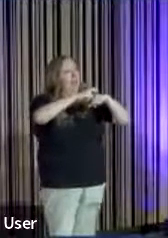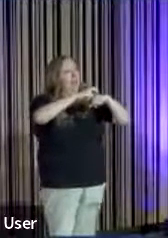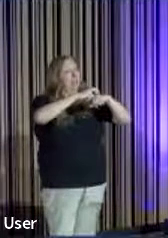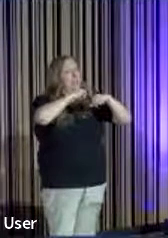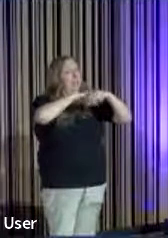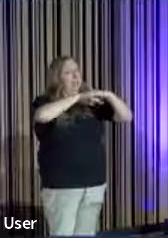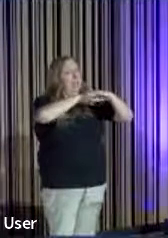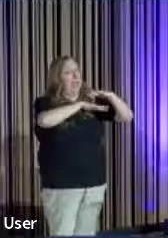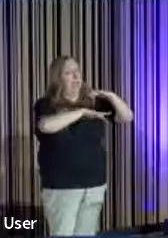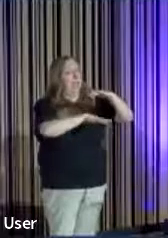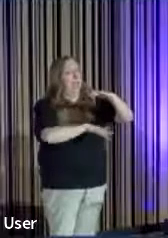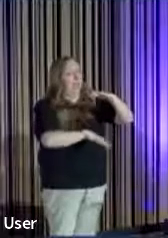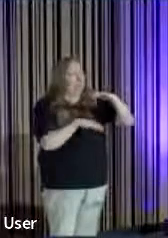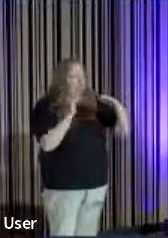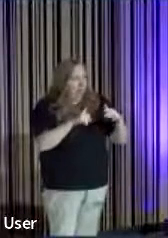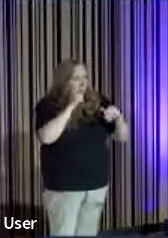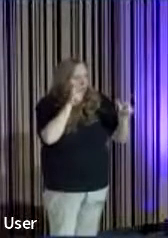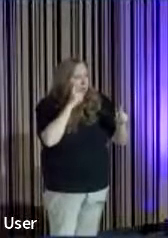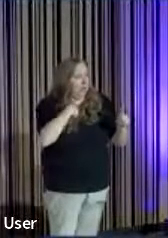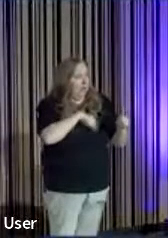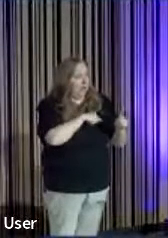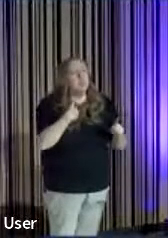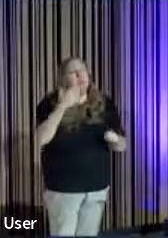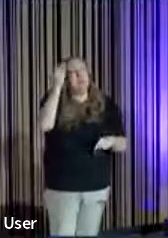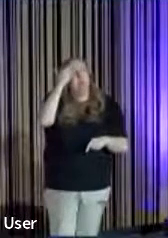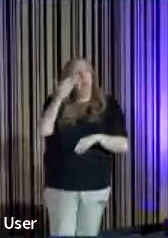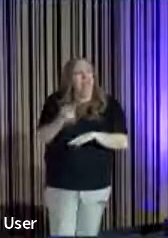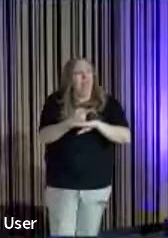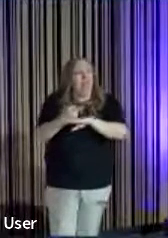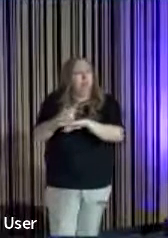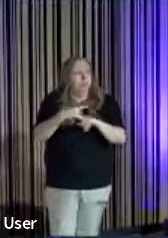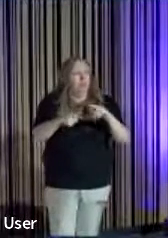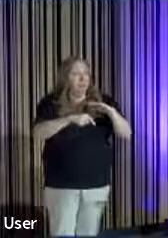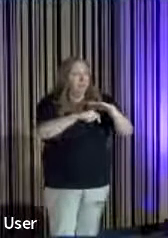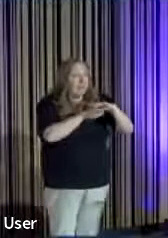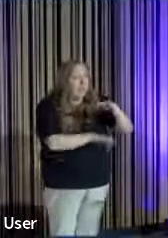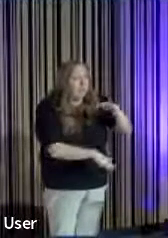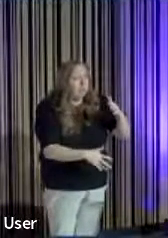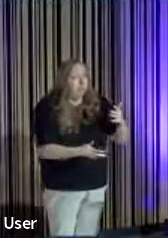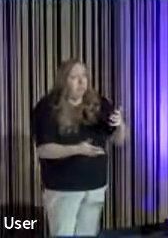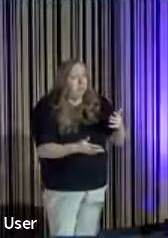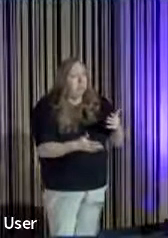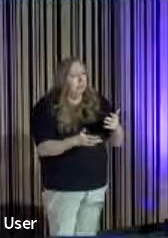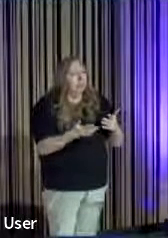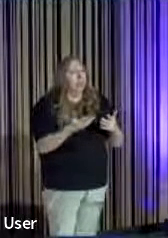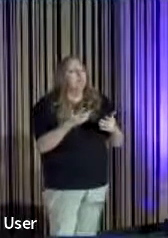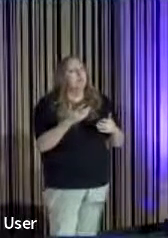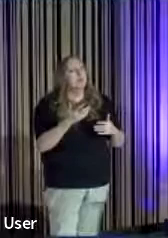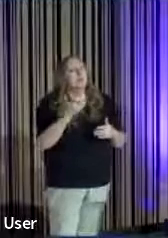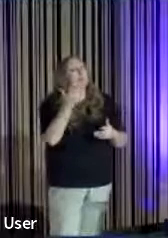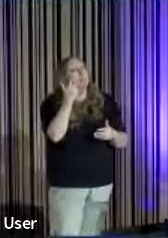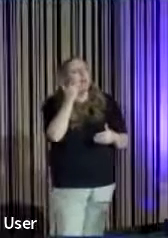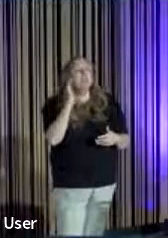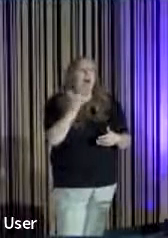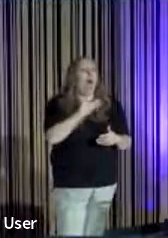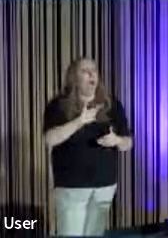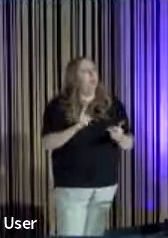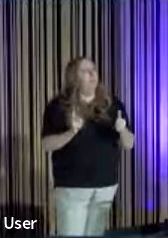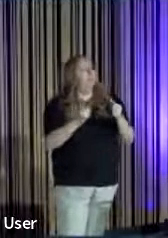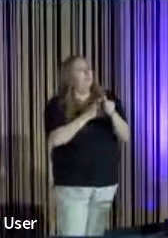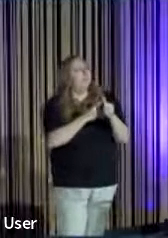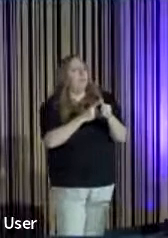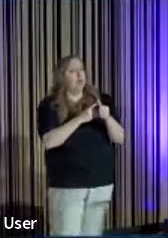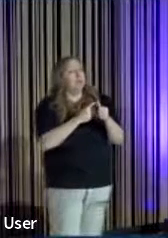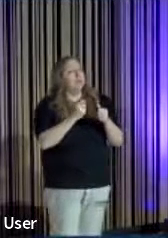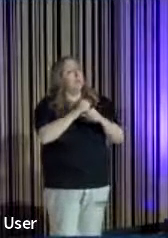big surprise. And it was a big surprise because of this. The paradigm was cells get